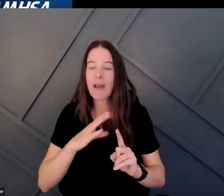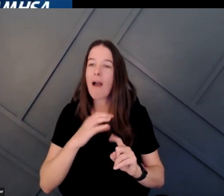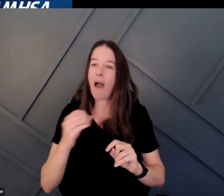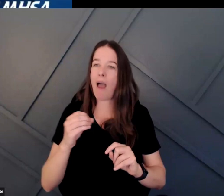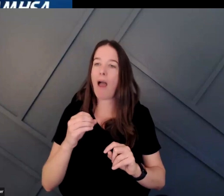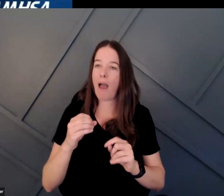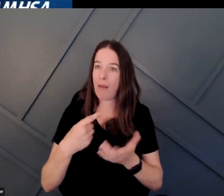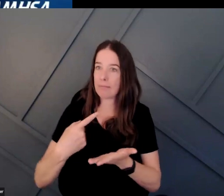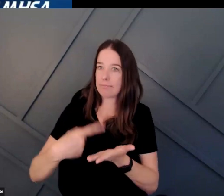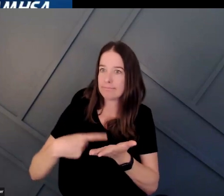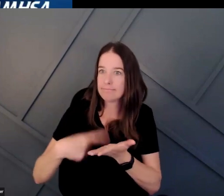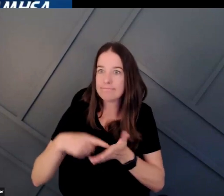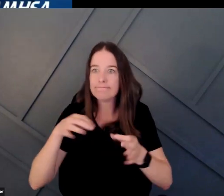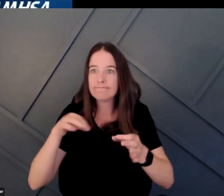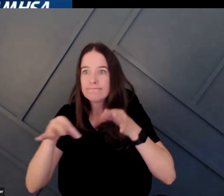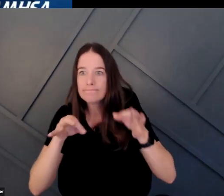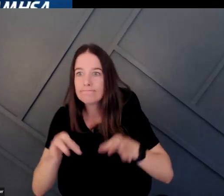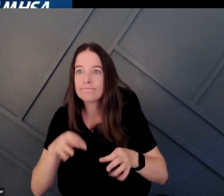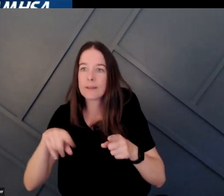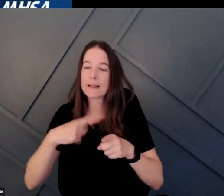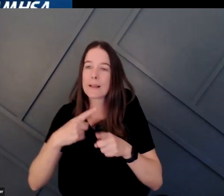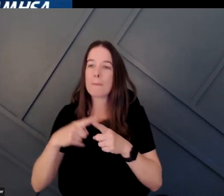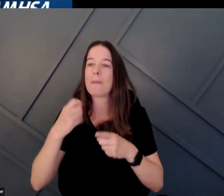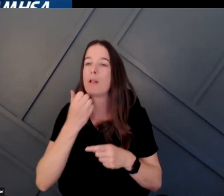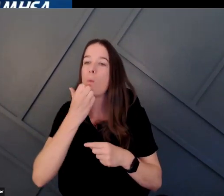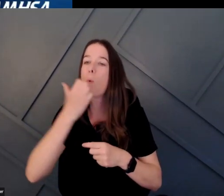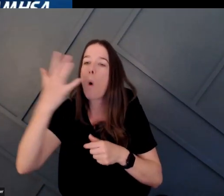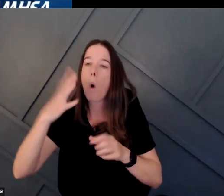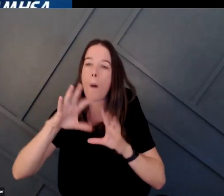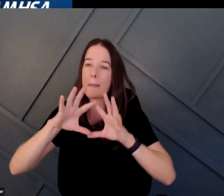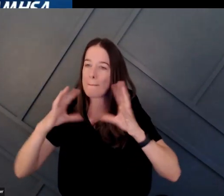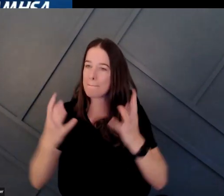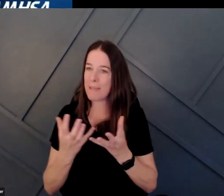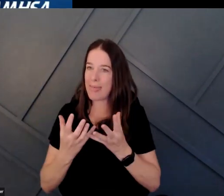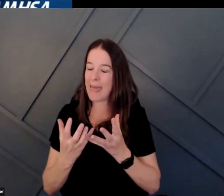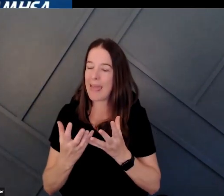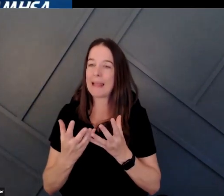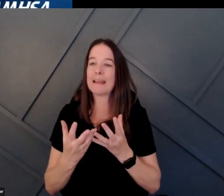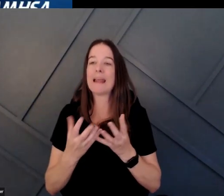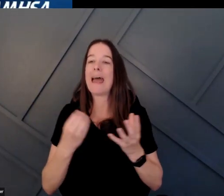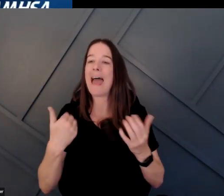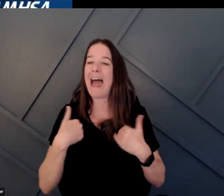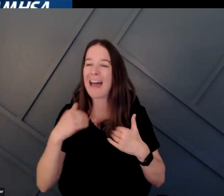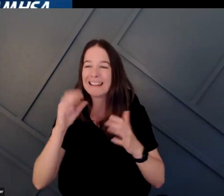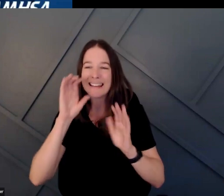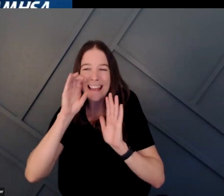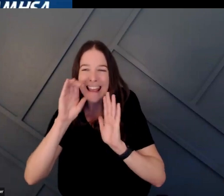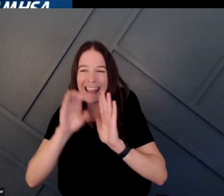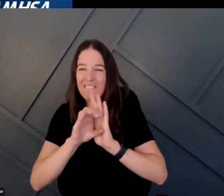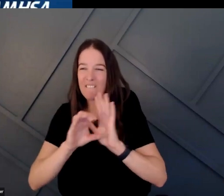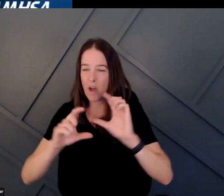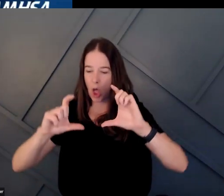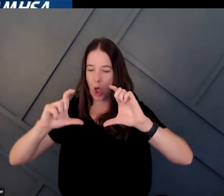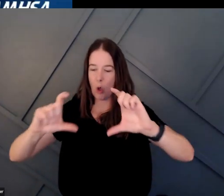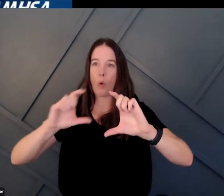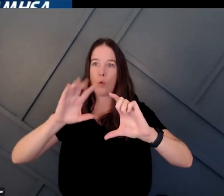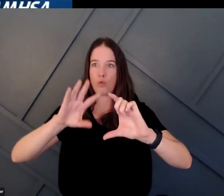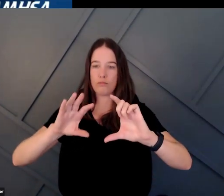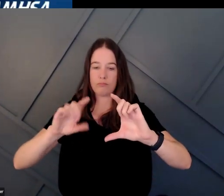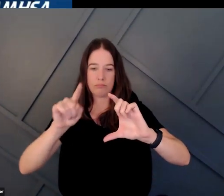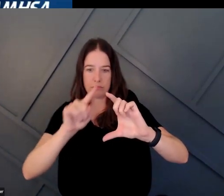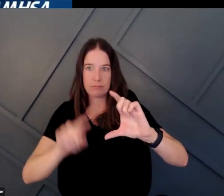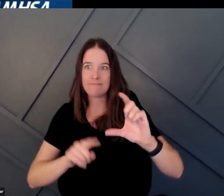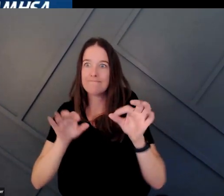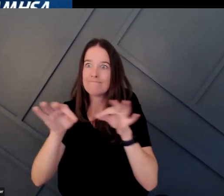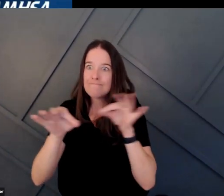excellent articles and an infographic around what it means to take action, to be part of our communities in finding solutions